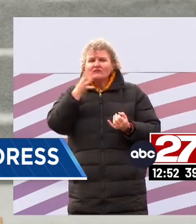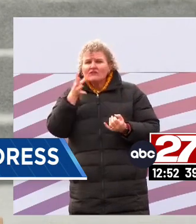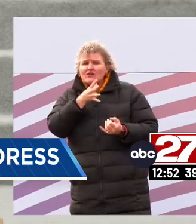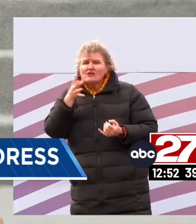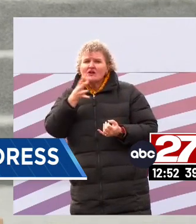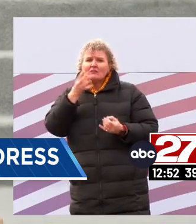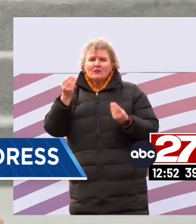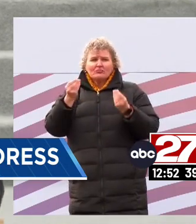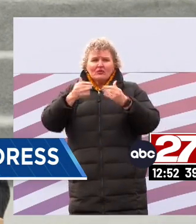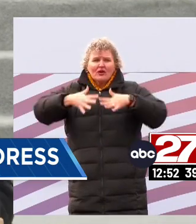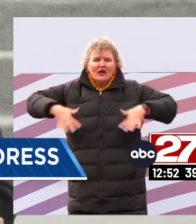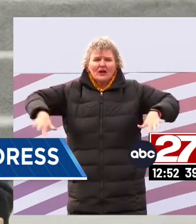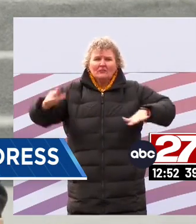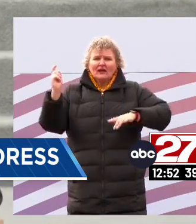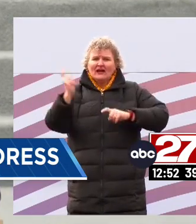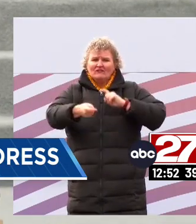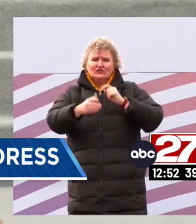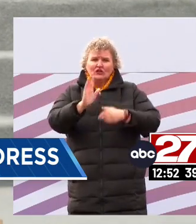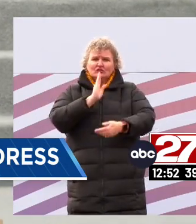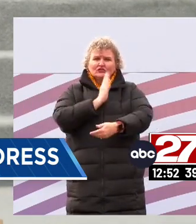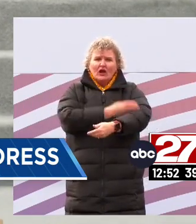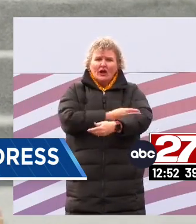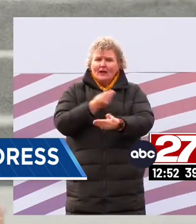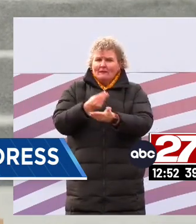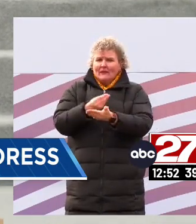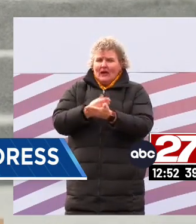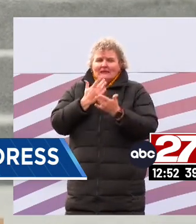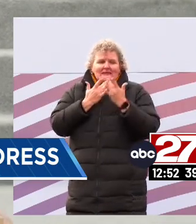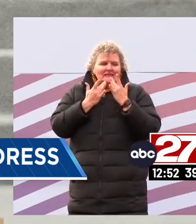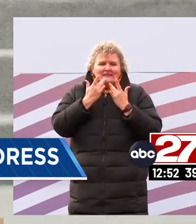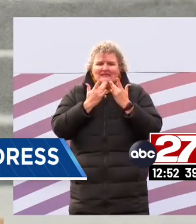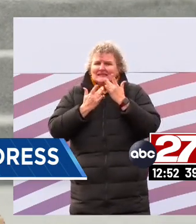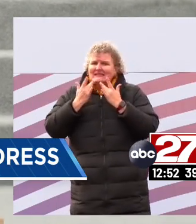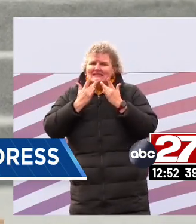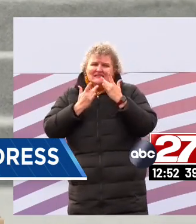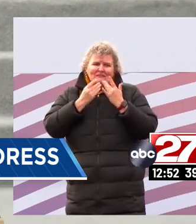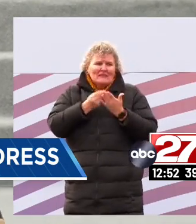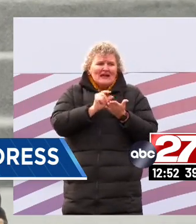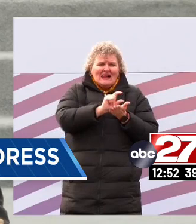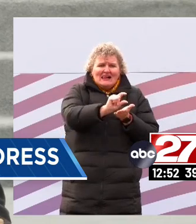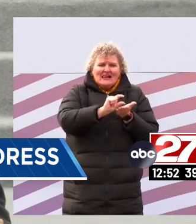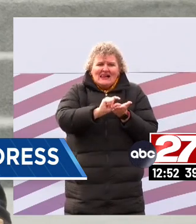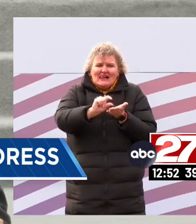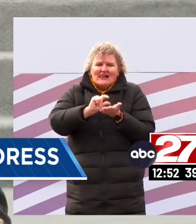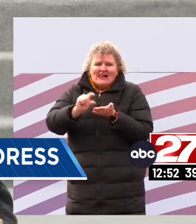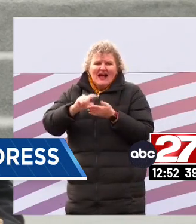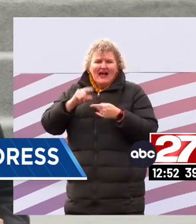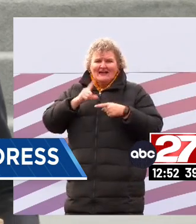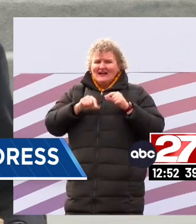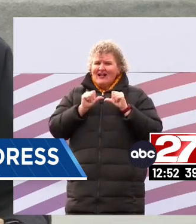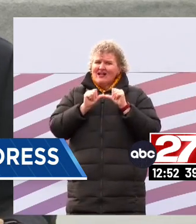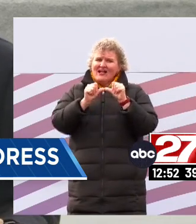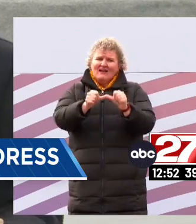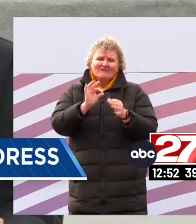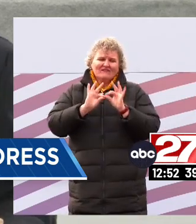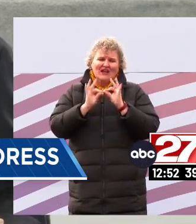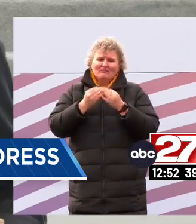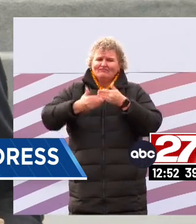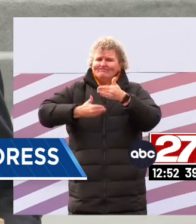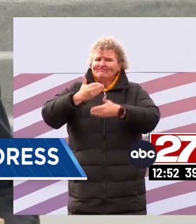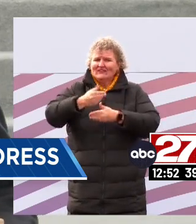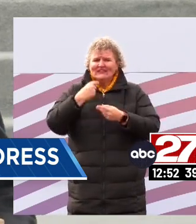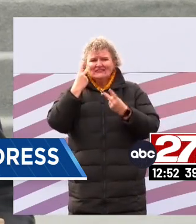but lacking the capital necessary to make the investments to carry on the family legacy long enough just to see her take